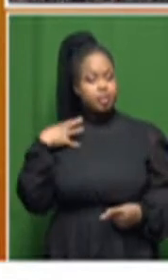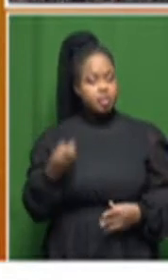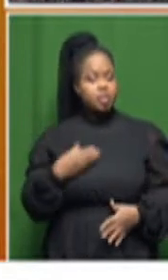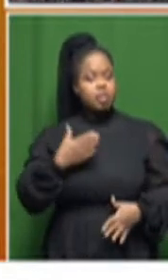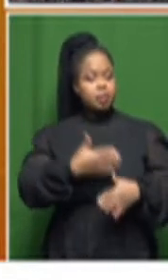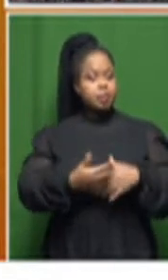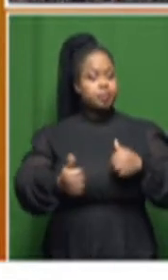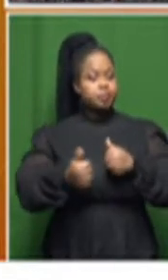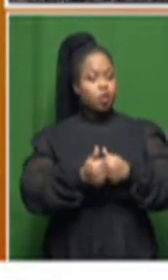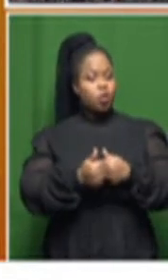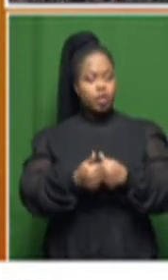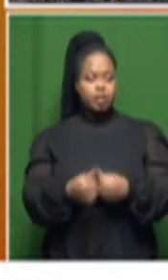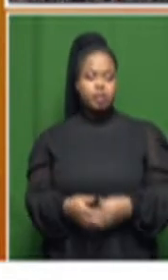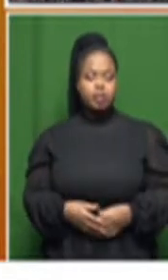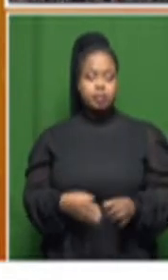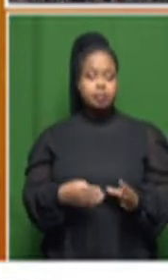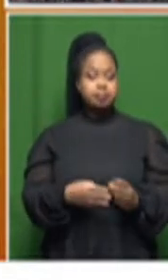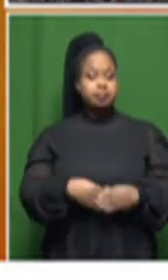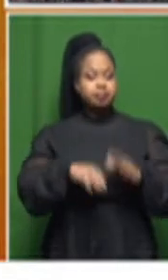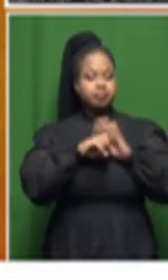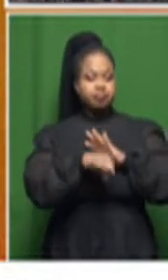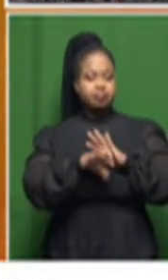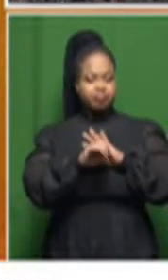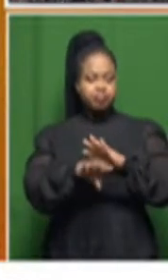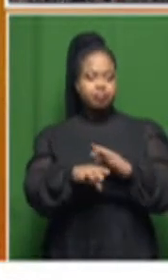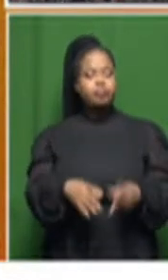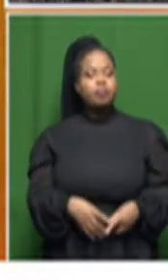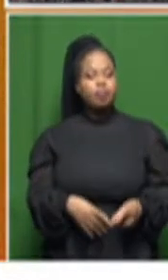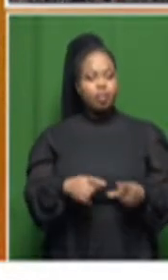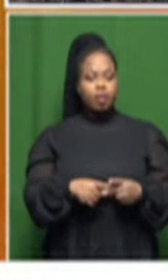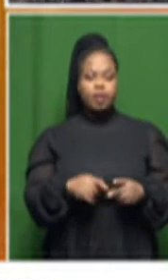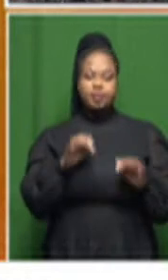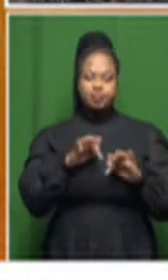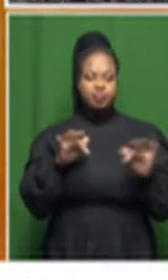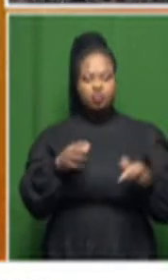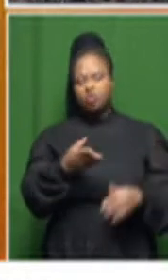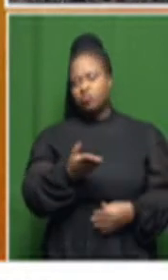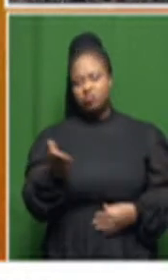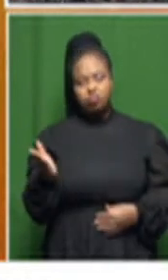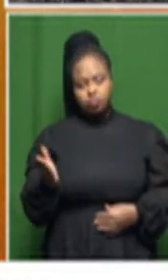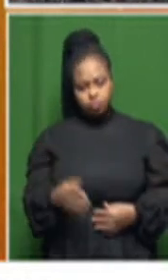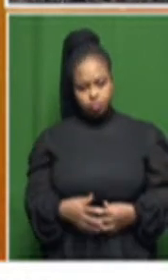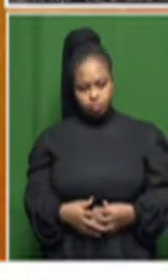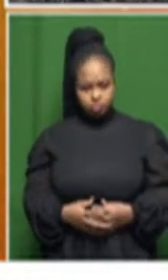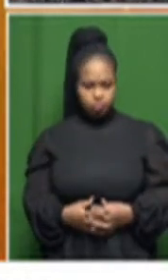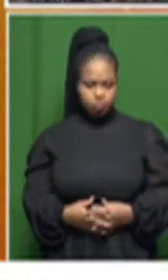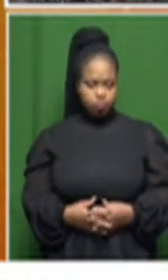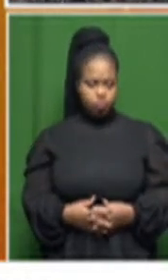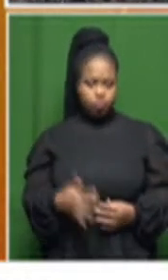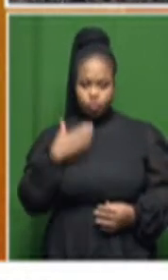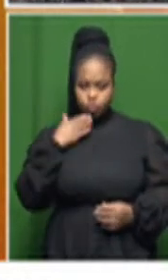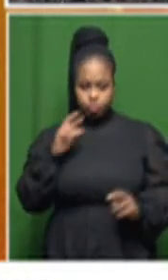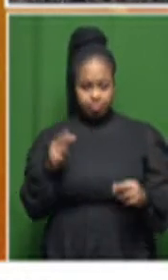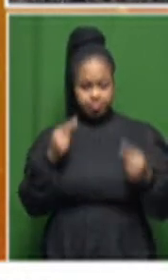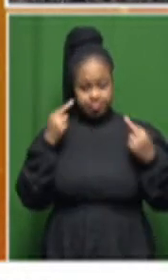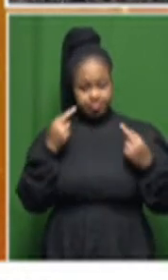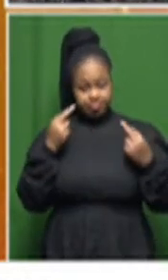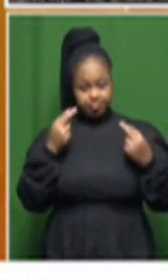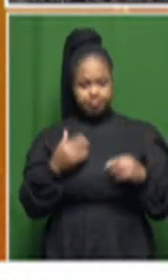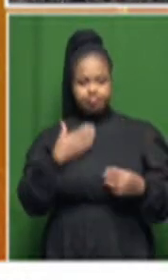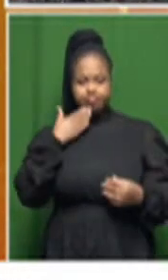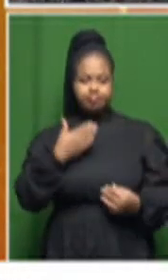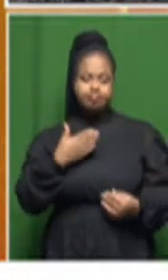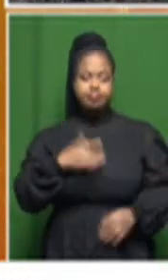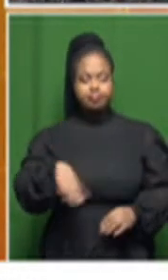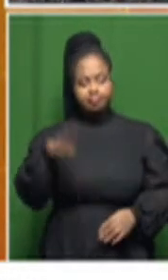colleagues, members from the media, as well as the public out there, listening to these presentations